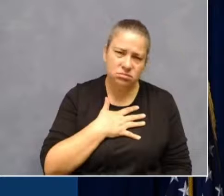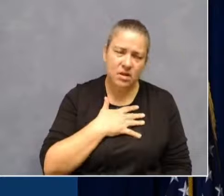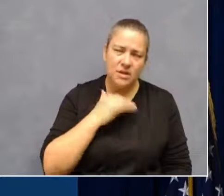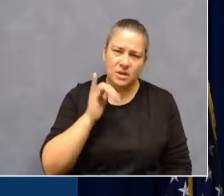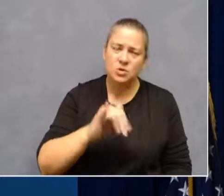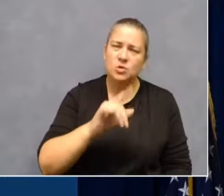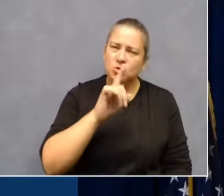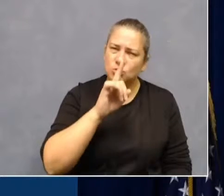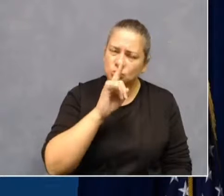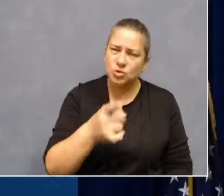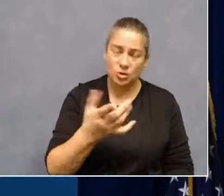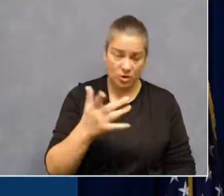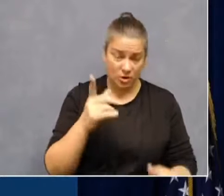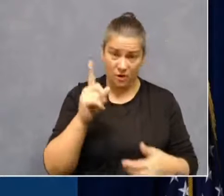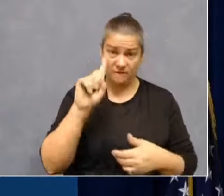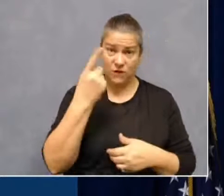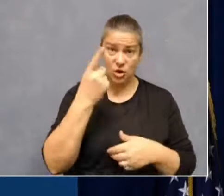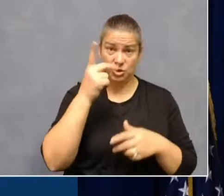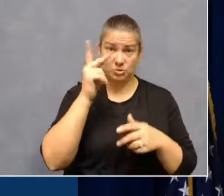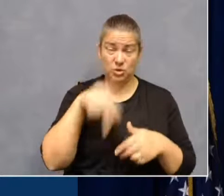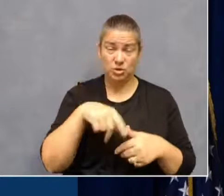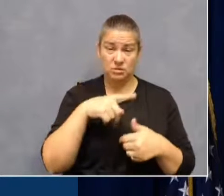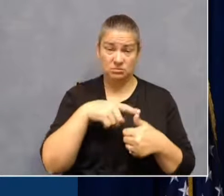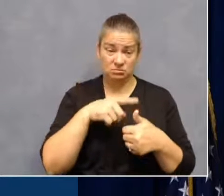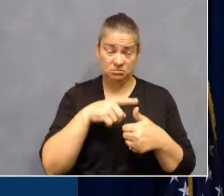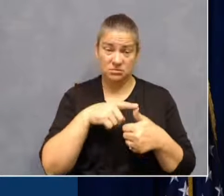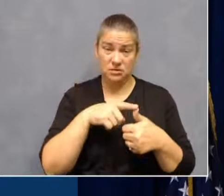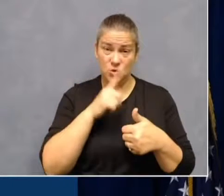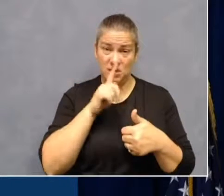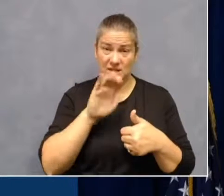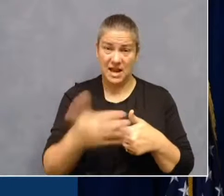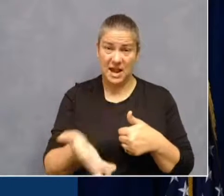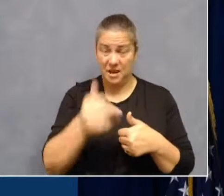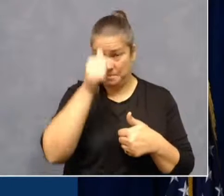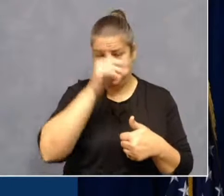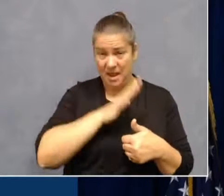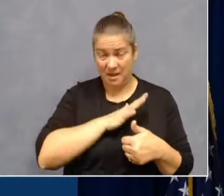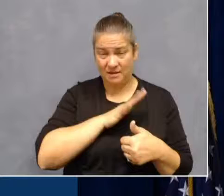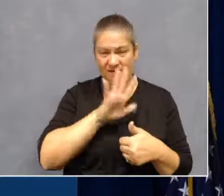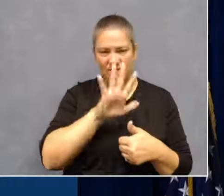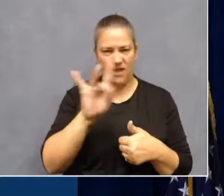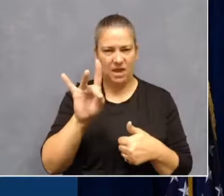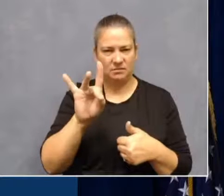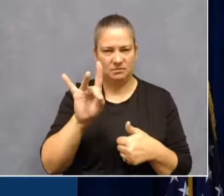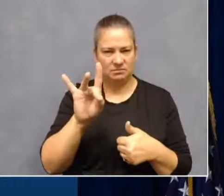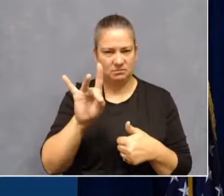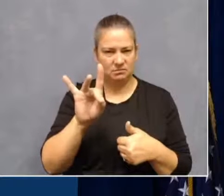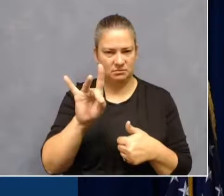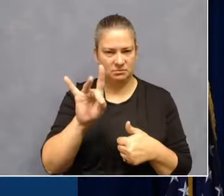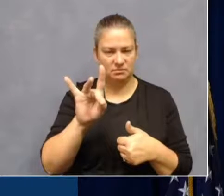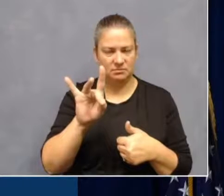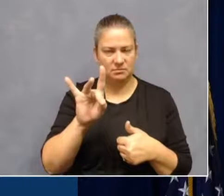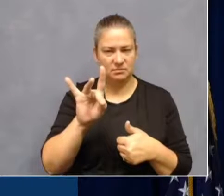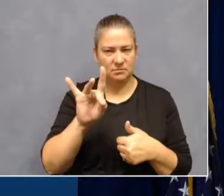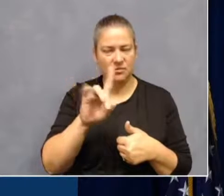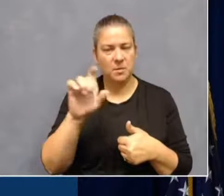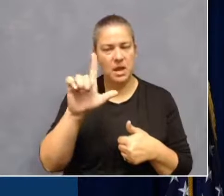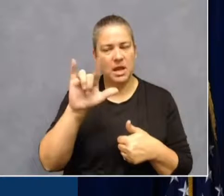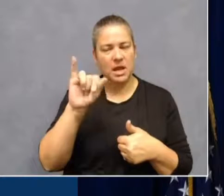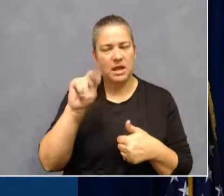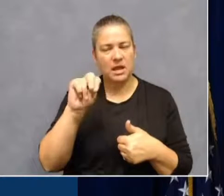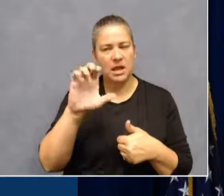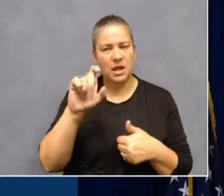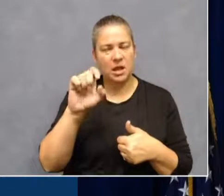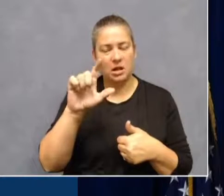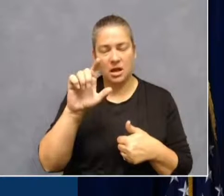this list today is a 58-year-old man from Lincoln County. I don't know who that individual is,